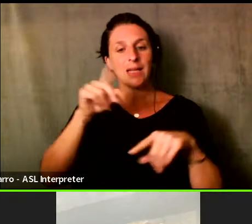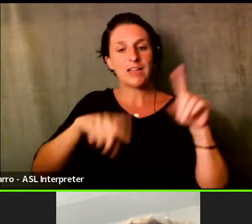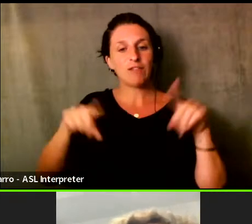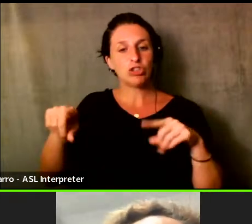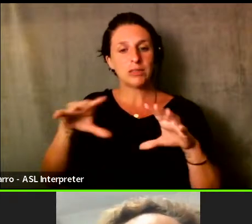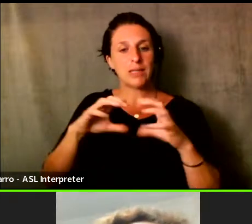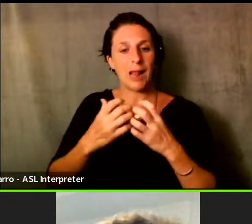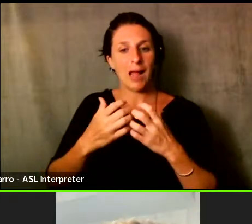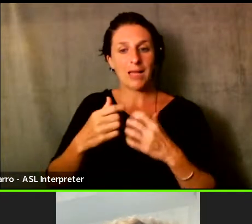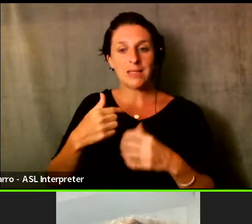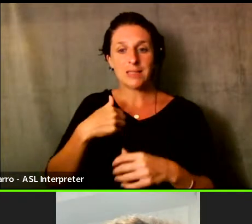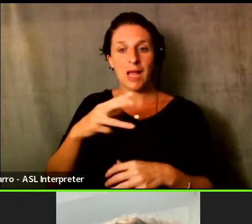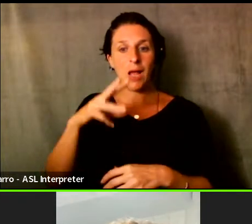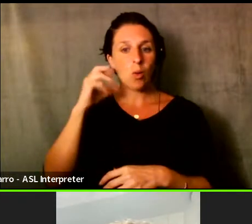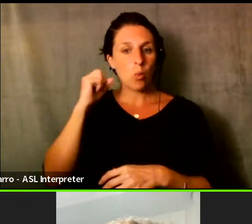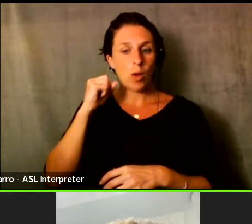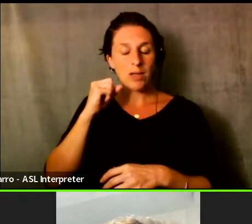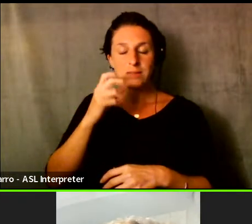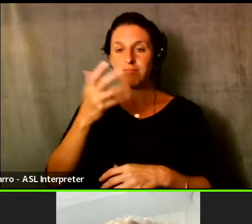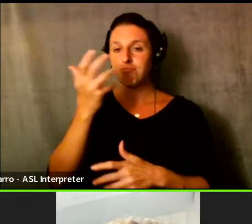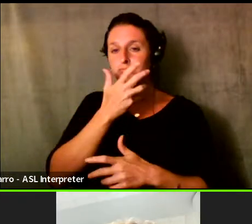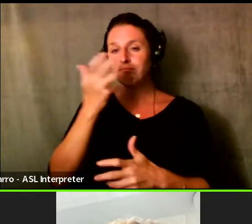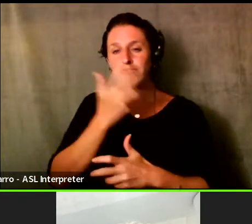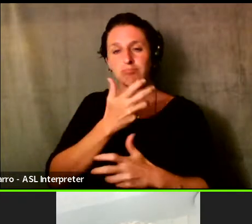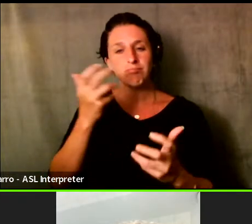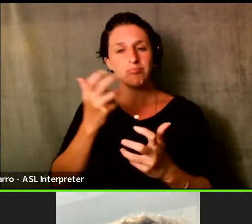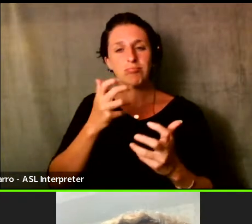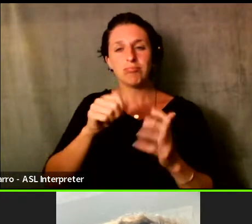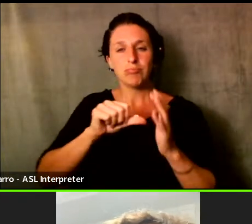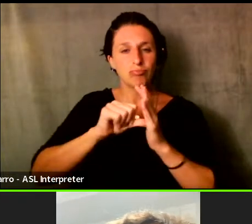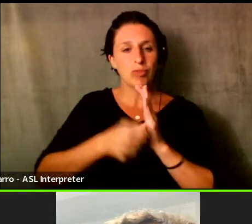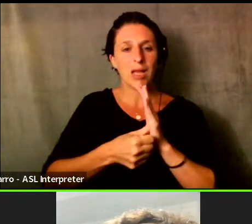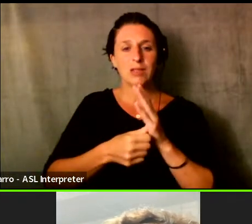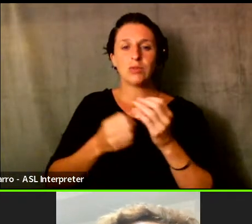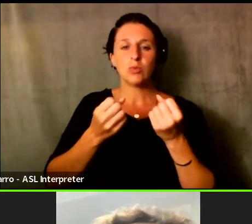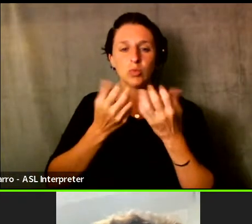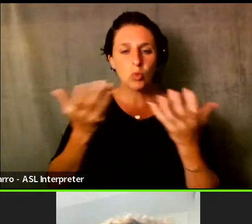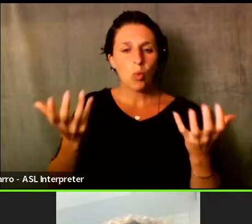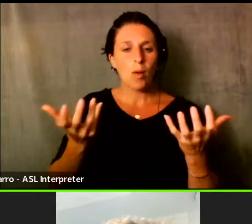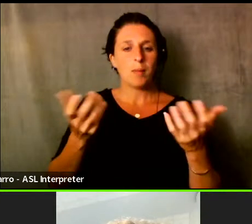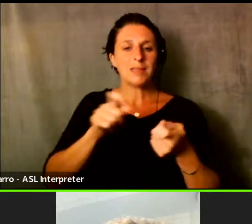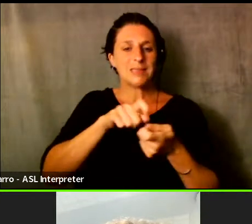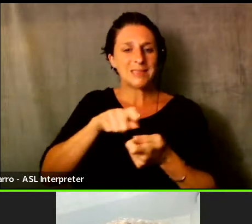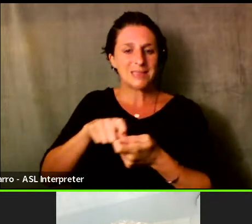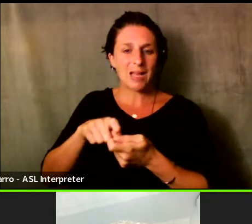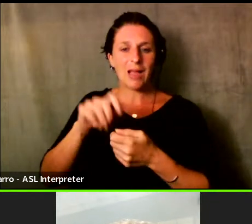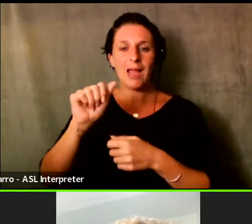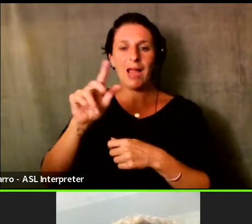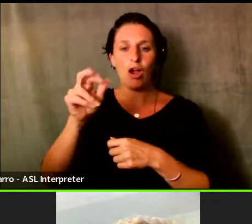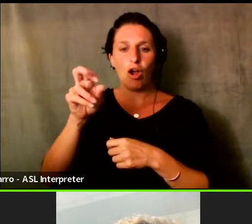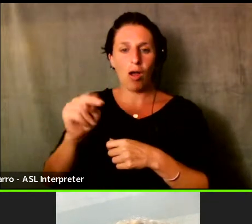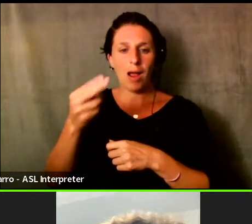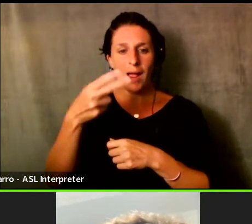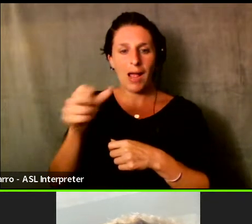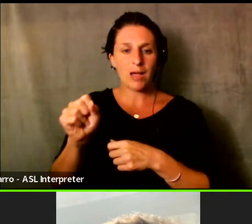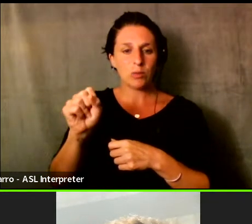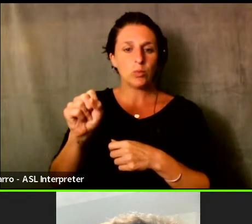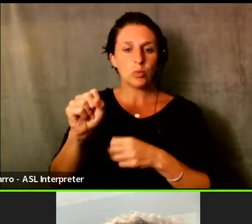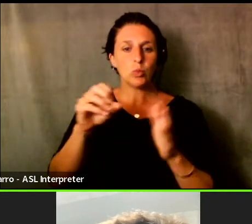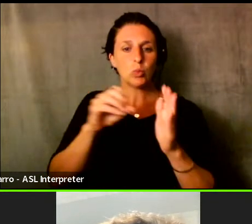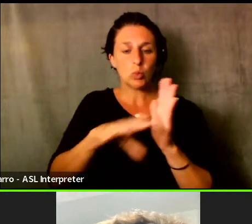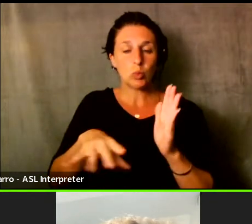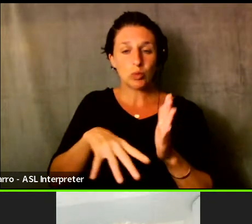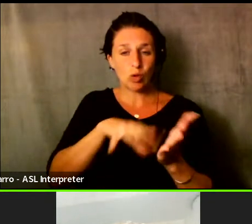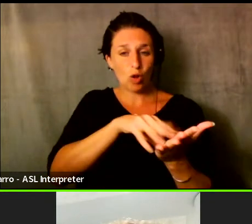and I was majorly impressed with so much detail that the Aragon High School students got to learn about that I never learned